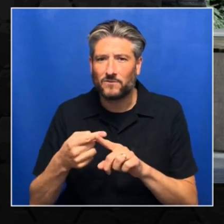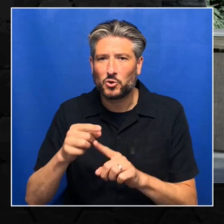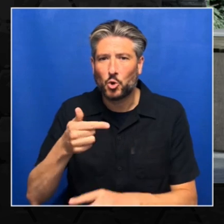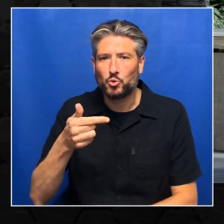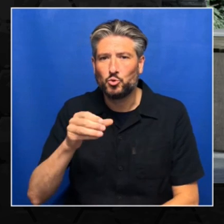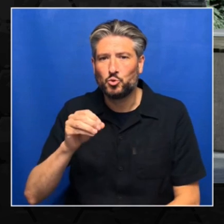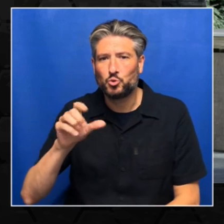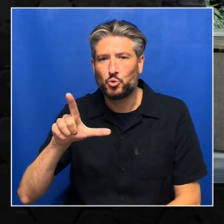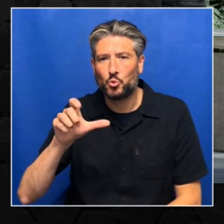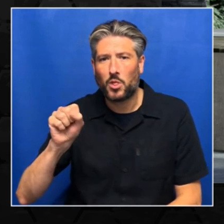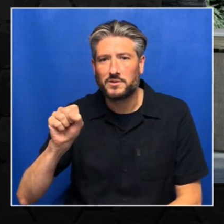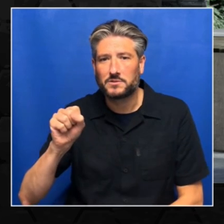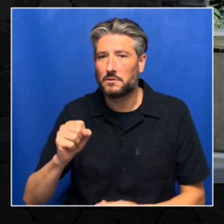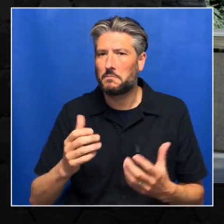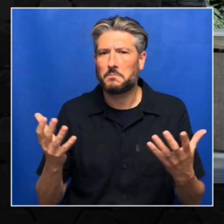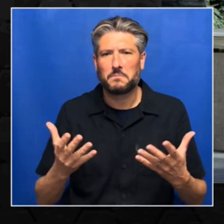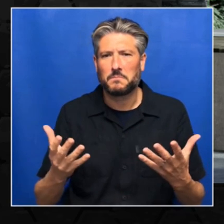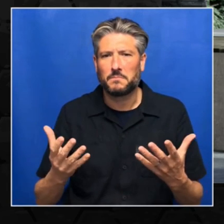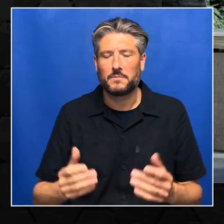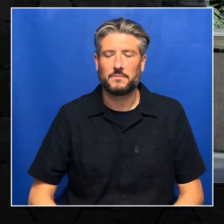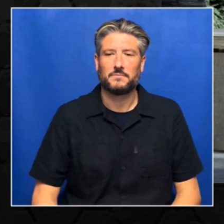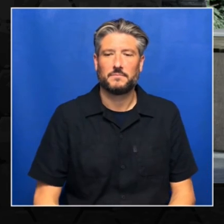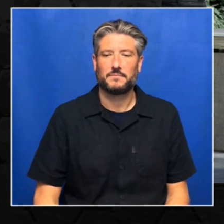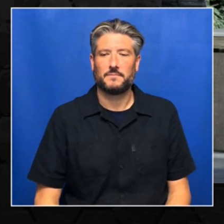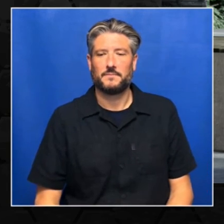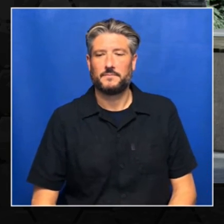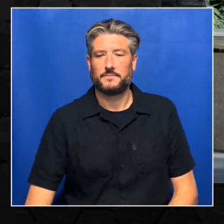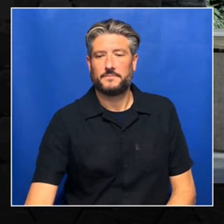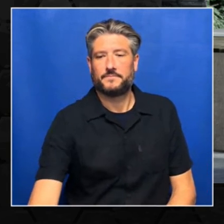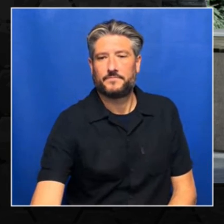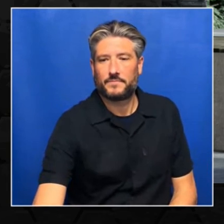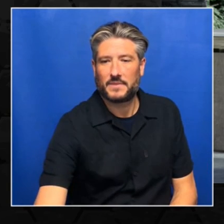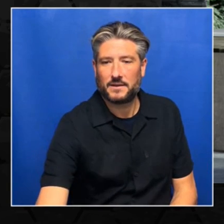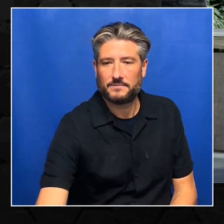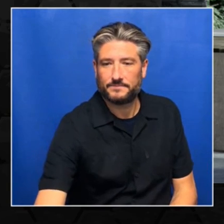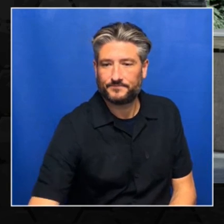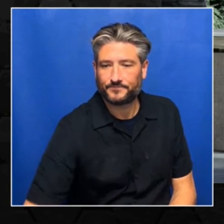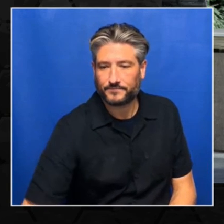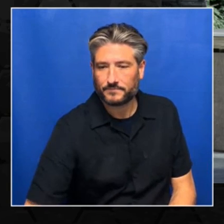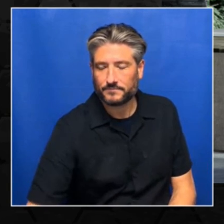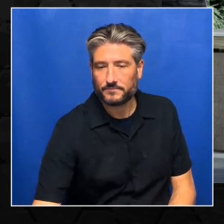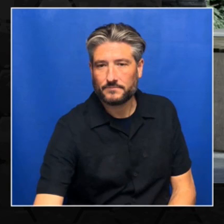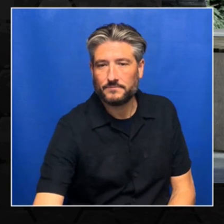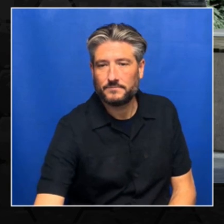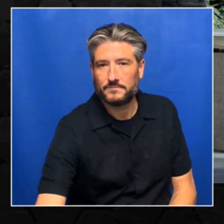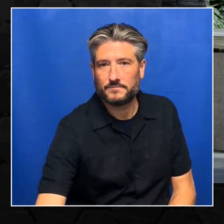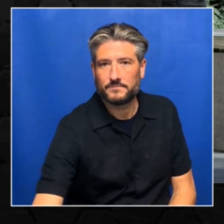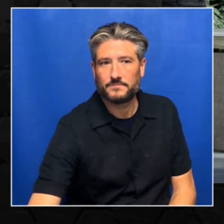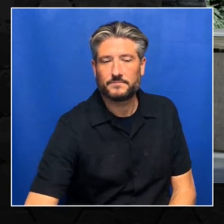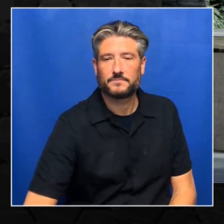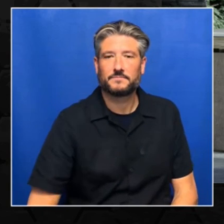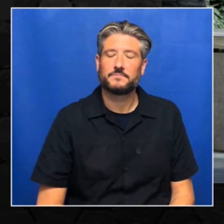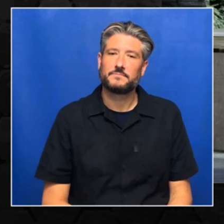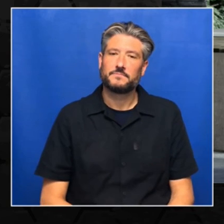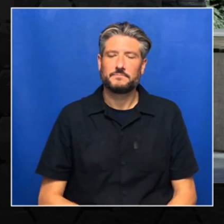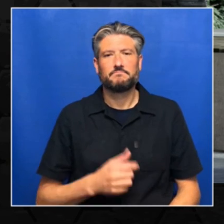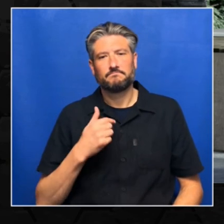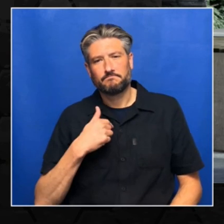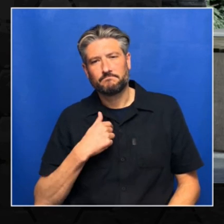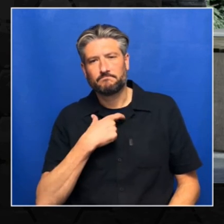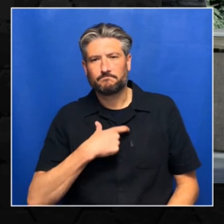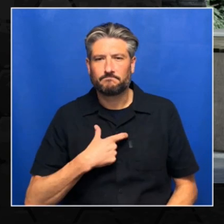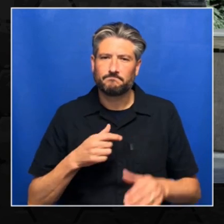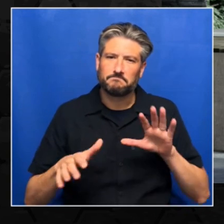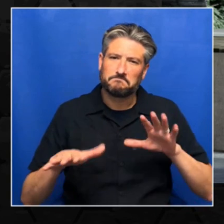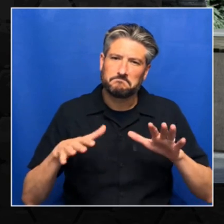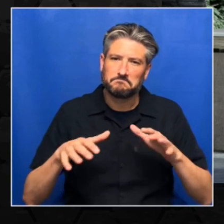So maybe yeah, go ahead. Sorry. So I could probably give you a rough answer for this.